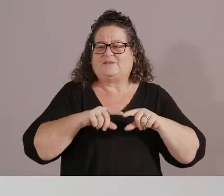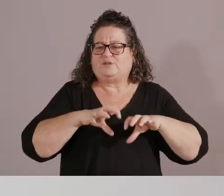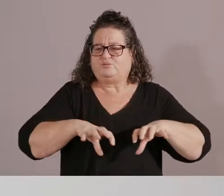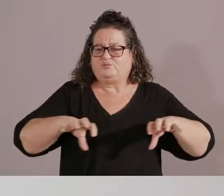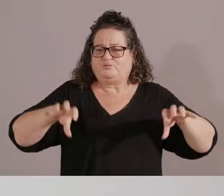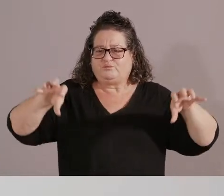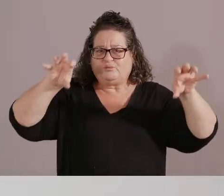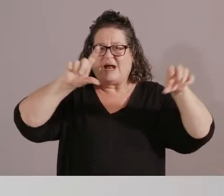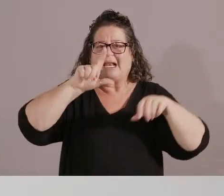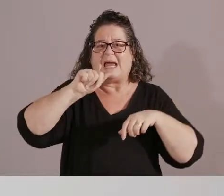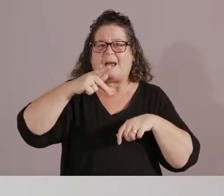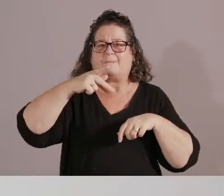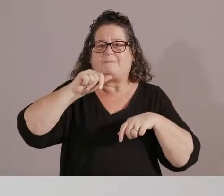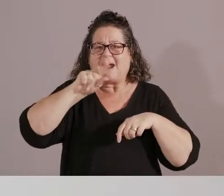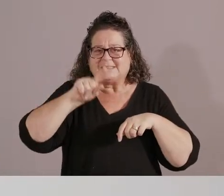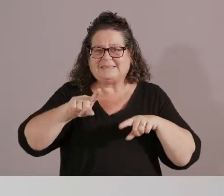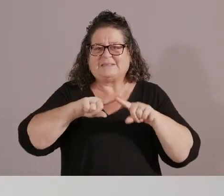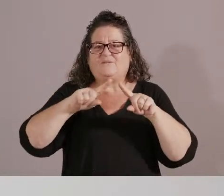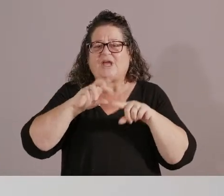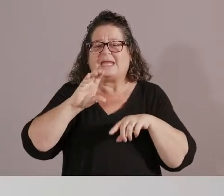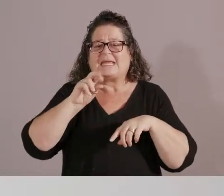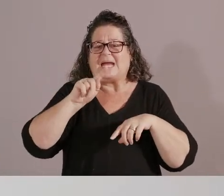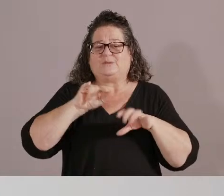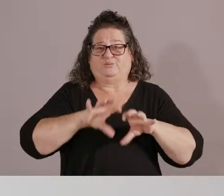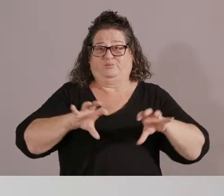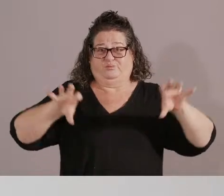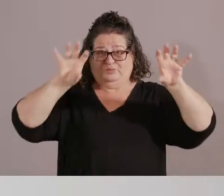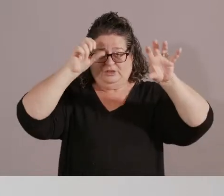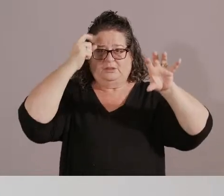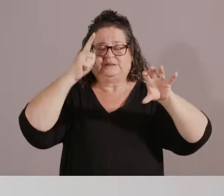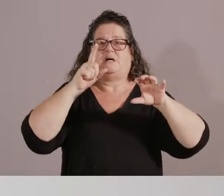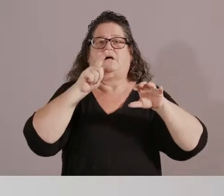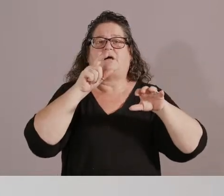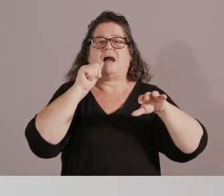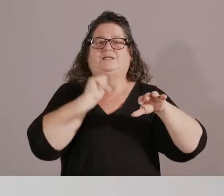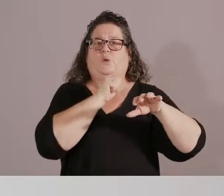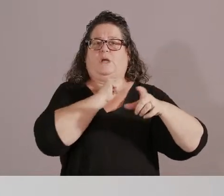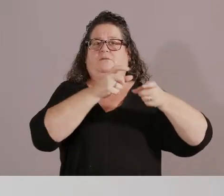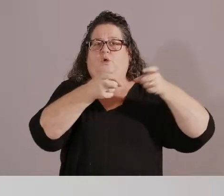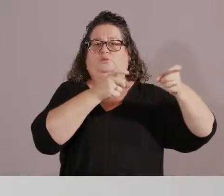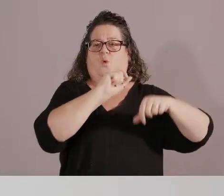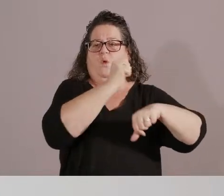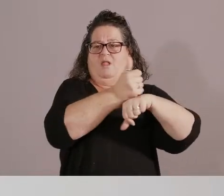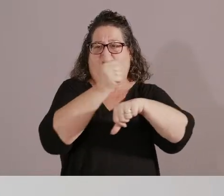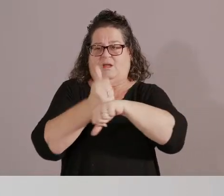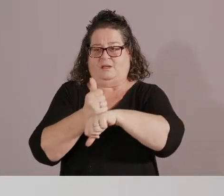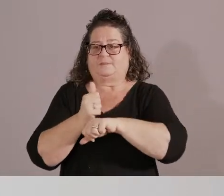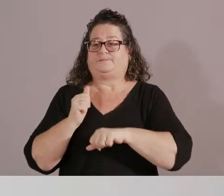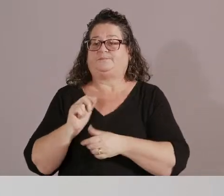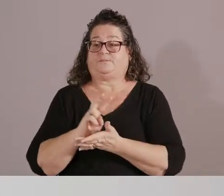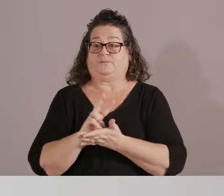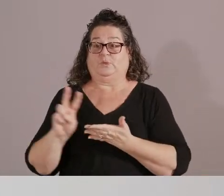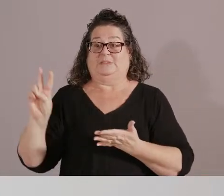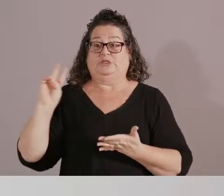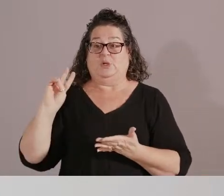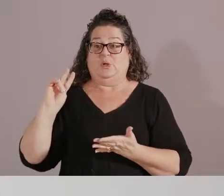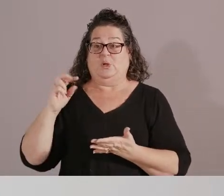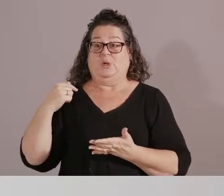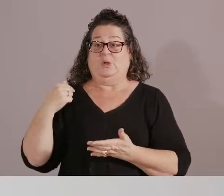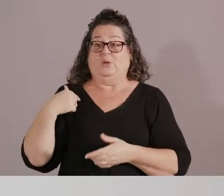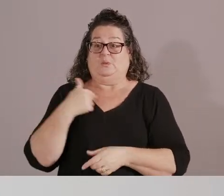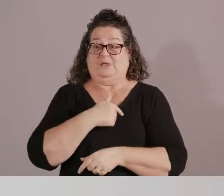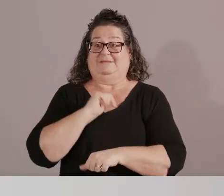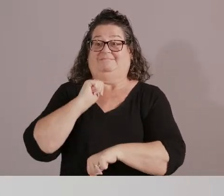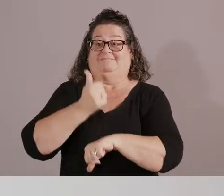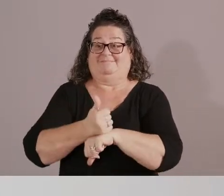I said go to the time State Farm was operational was 6 days. So we know that we can spin them up quickly too if we have